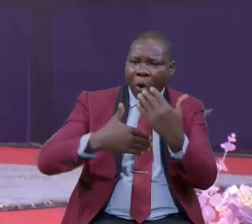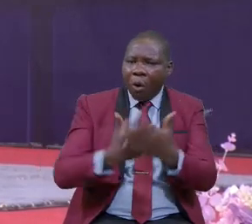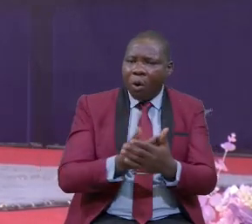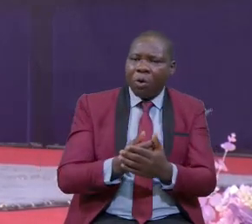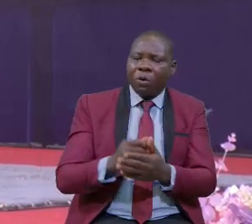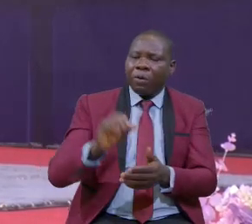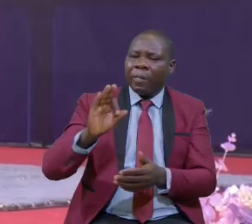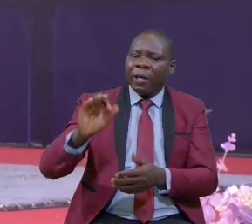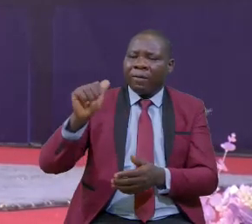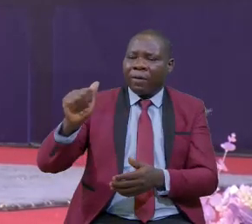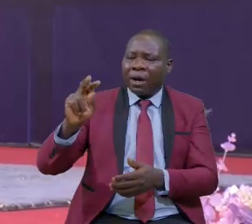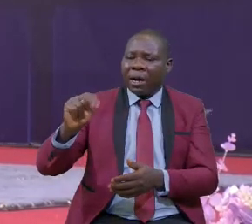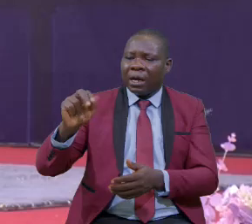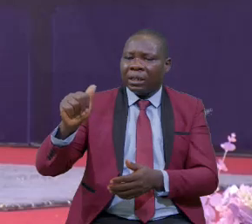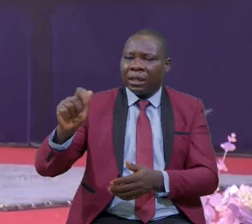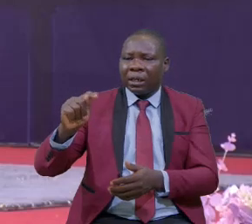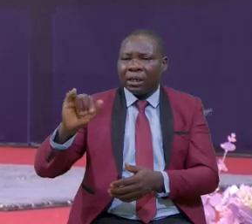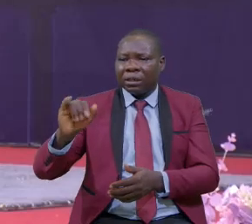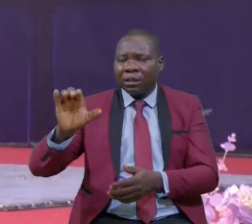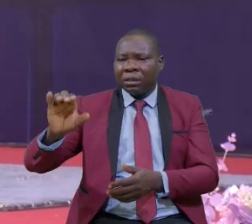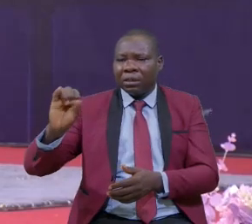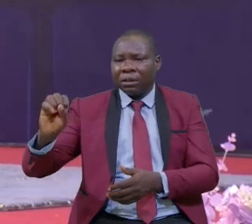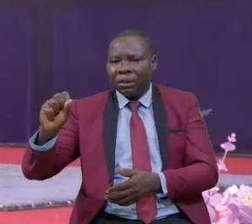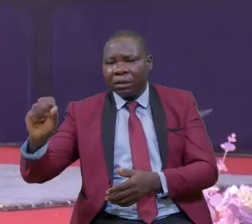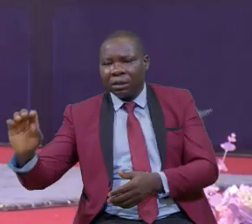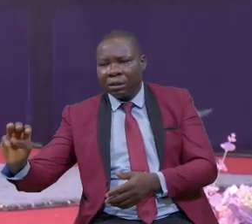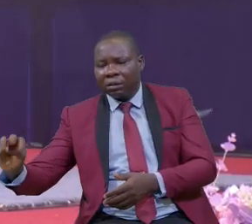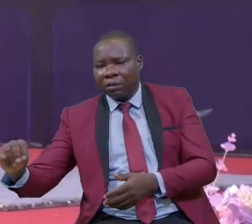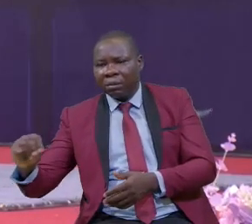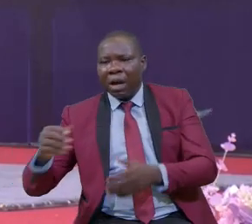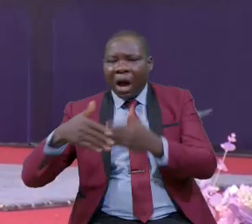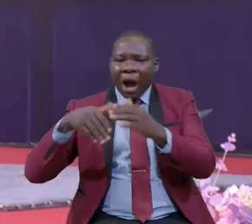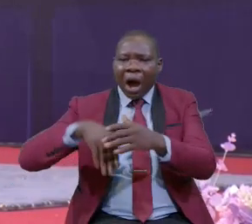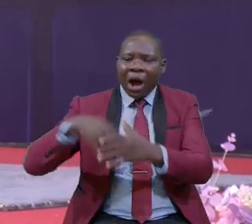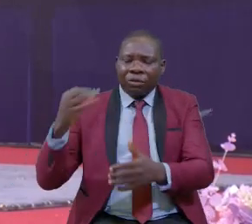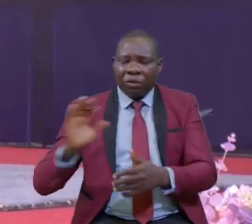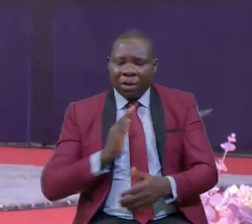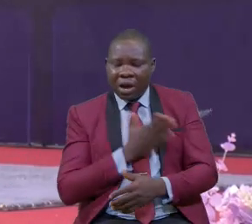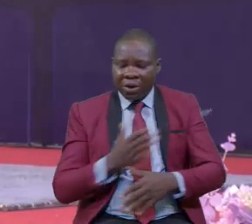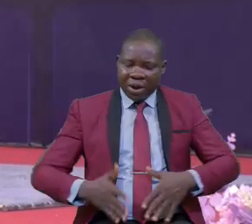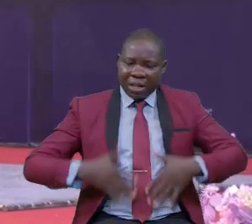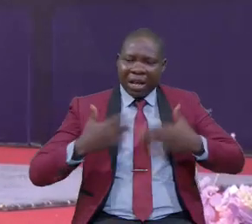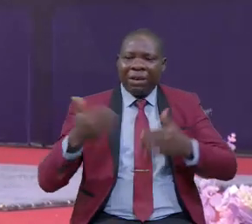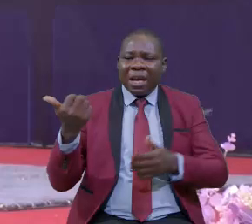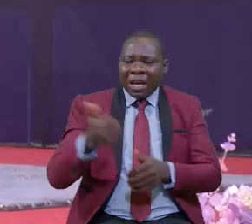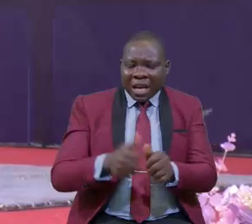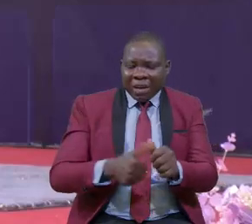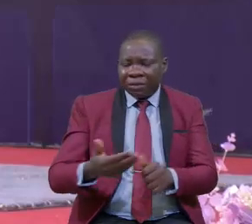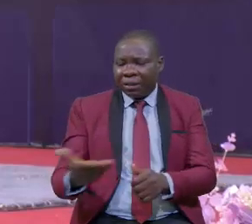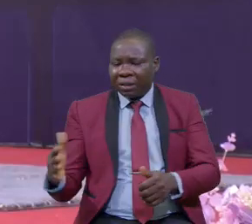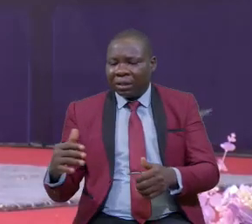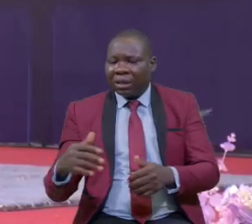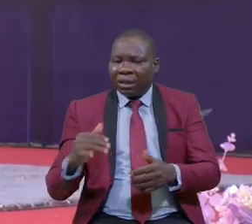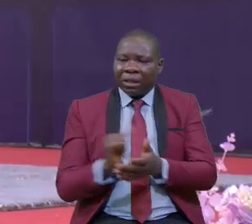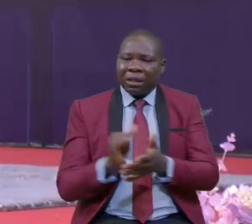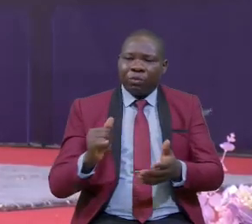in our lives, everything will clear away. Amen. That's why this morning